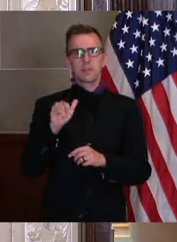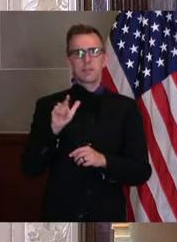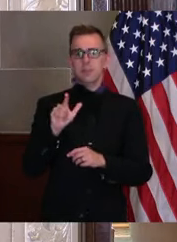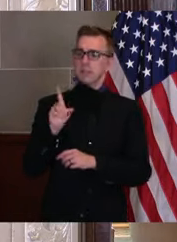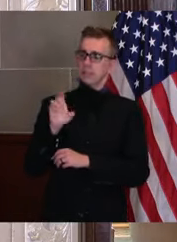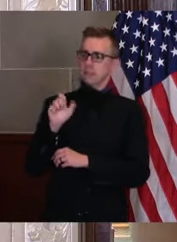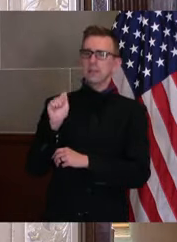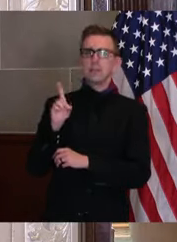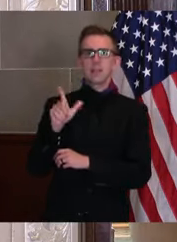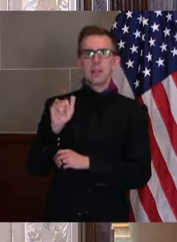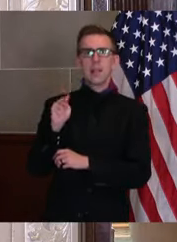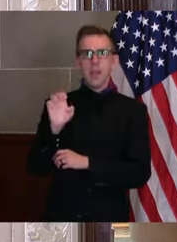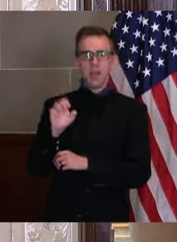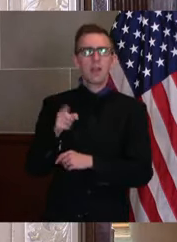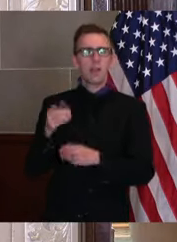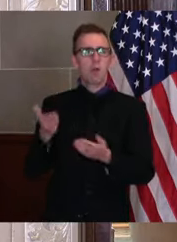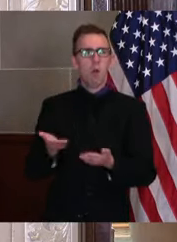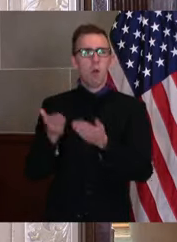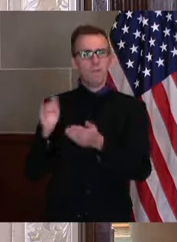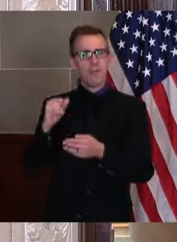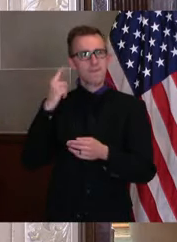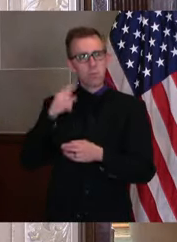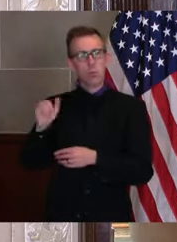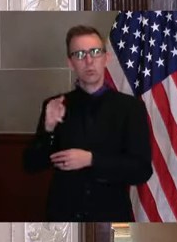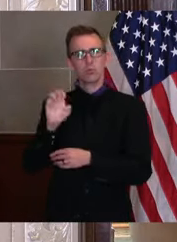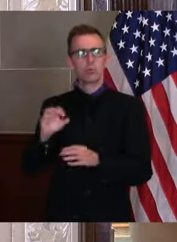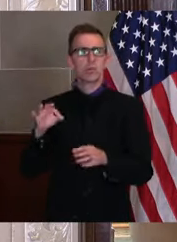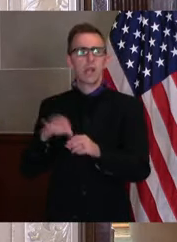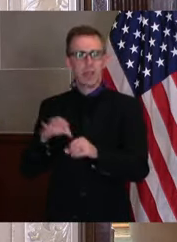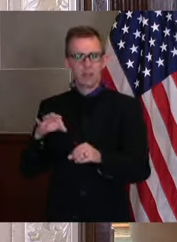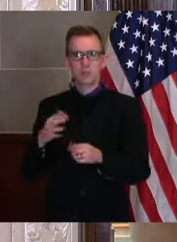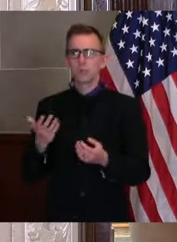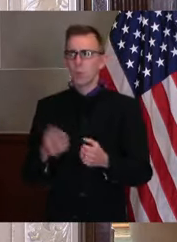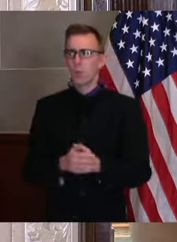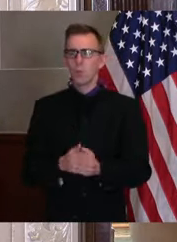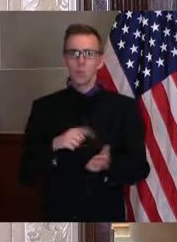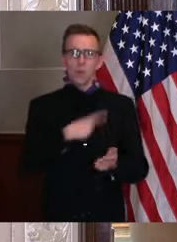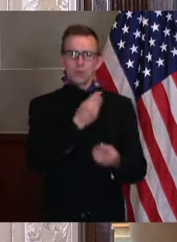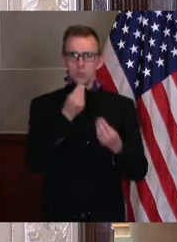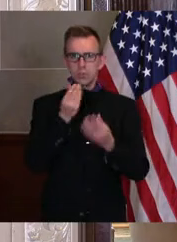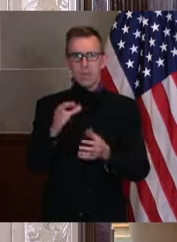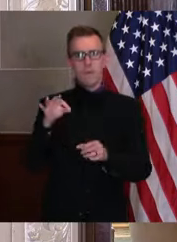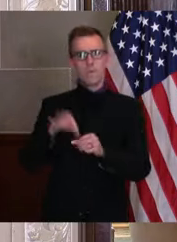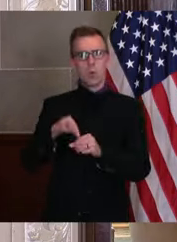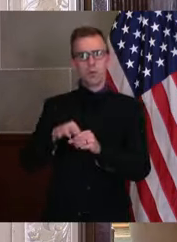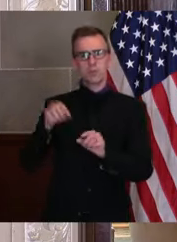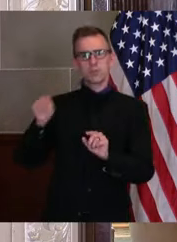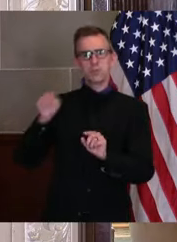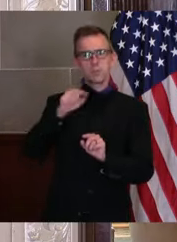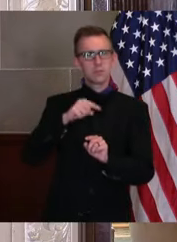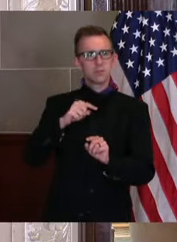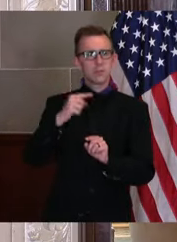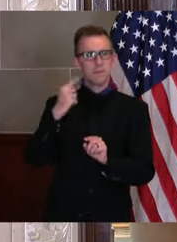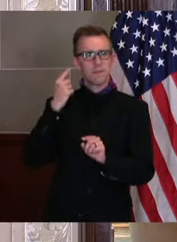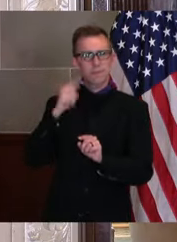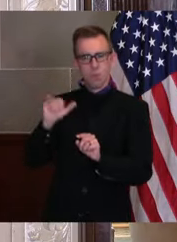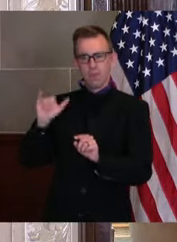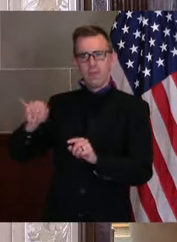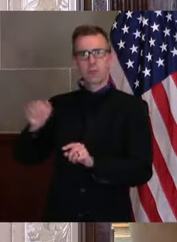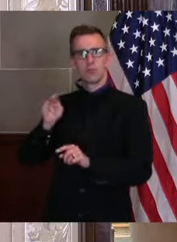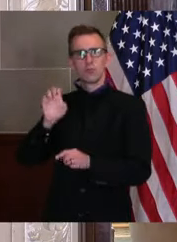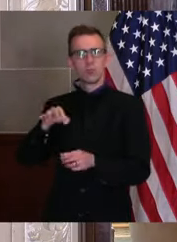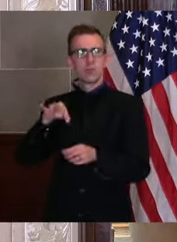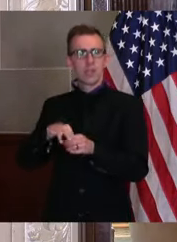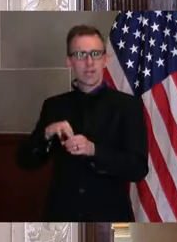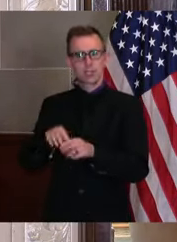to offer that for the June election. What would you tell voters just kind of for that June election that